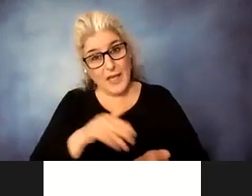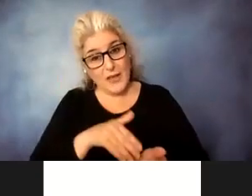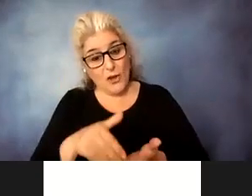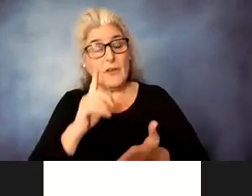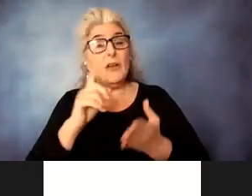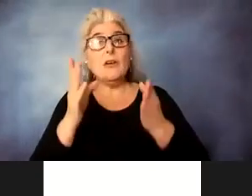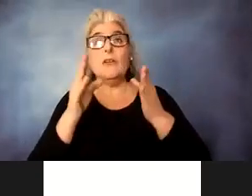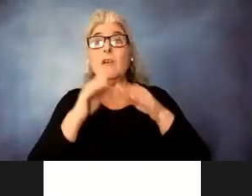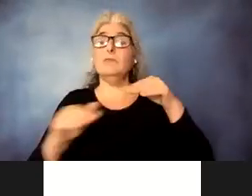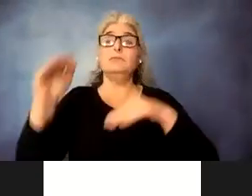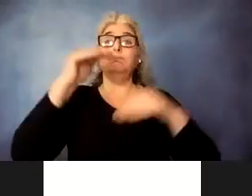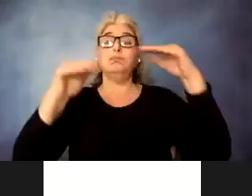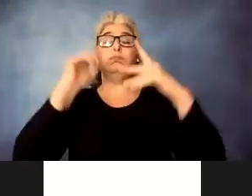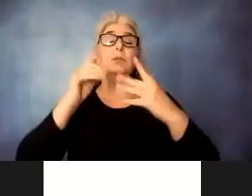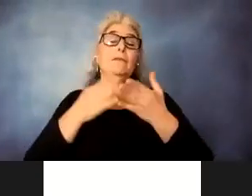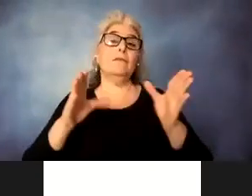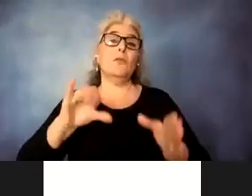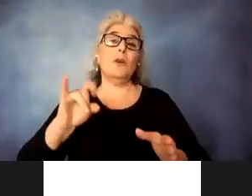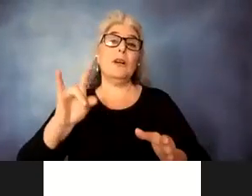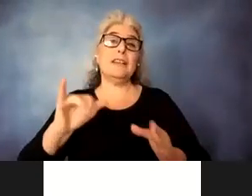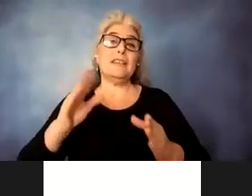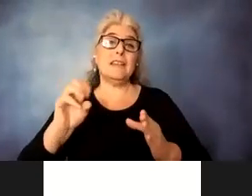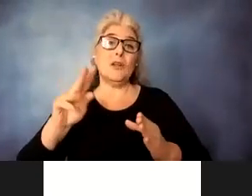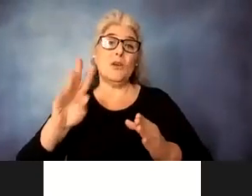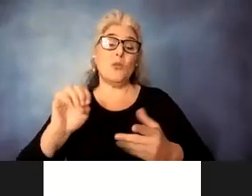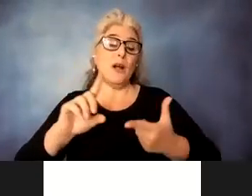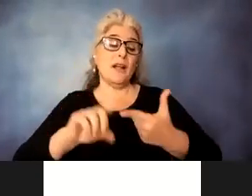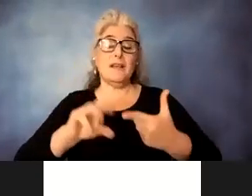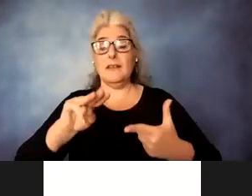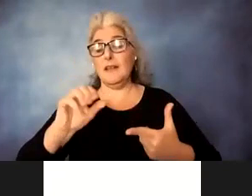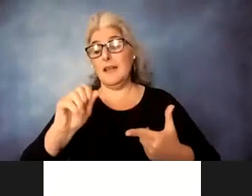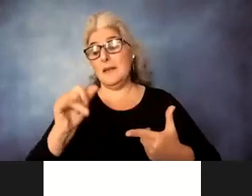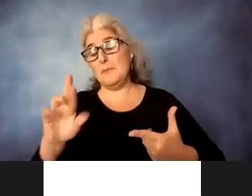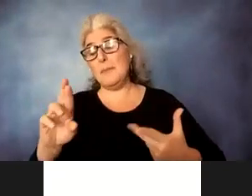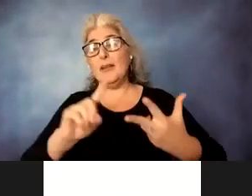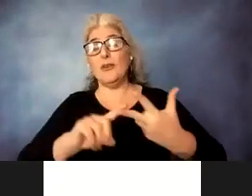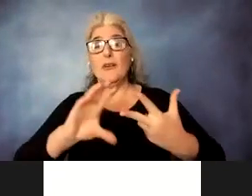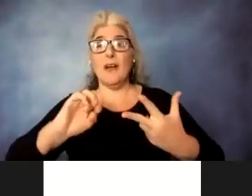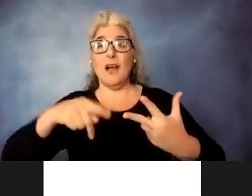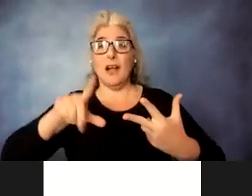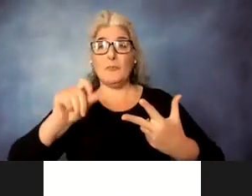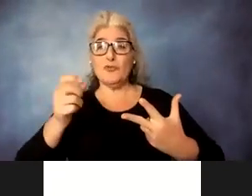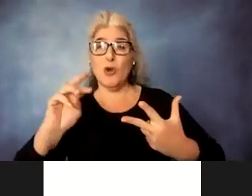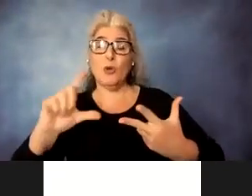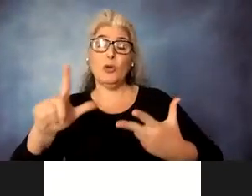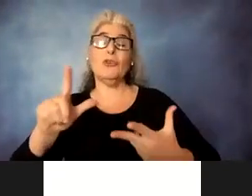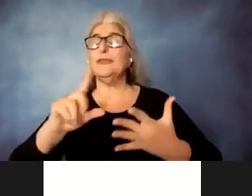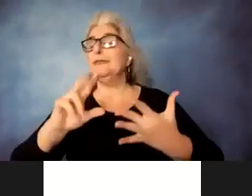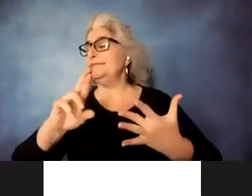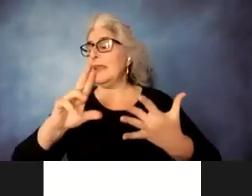citywide level for mayor, public advocate, comptroller, there hasn't been as much diversity in the elected officials represented